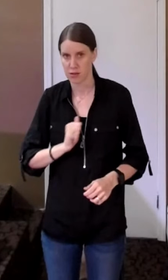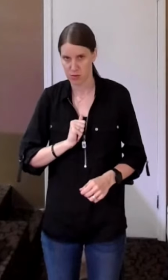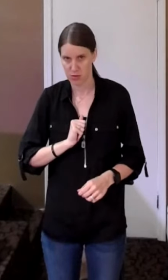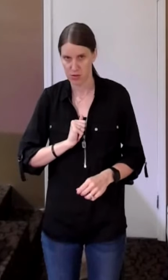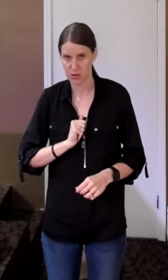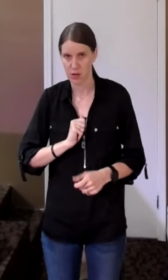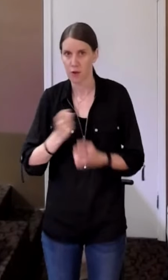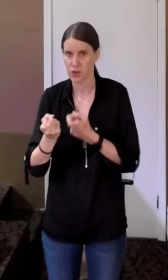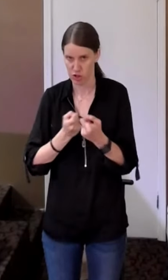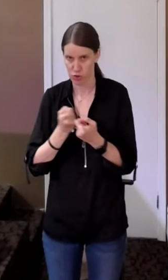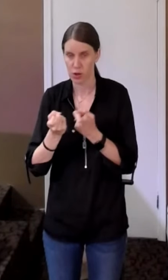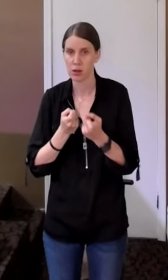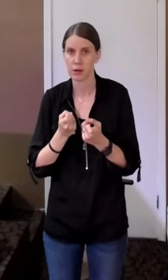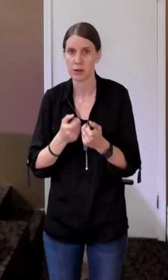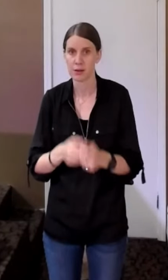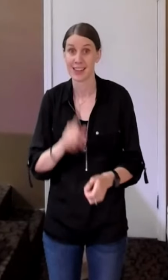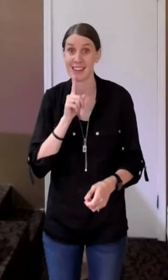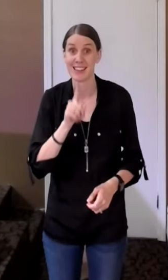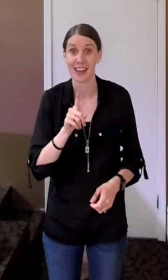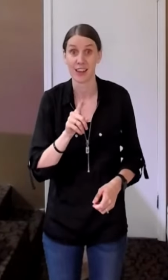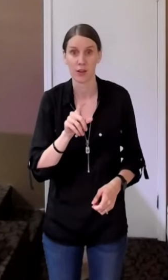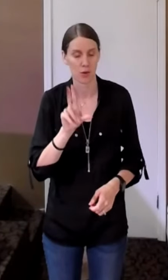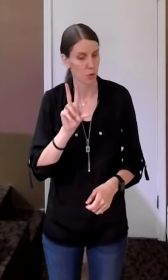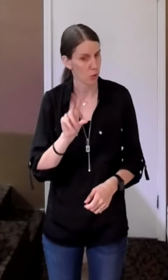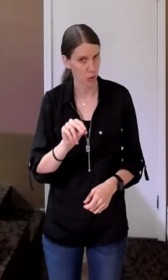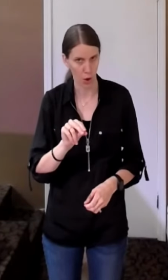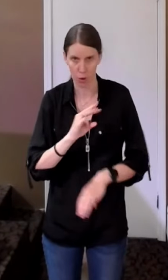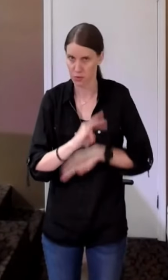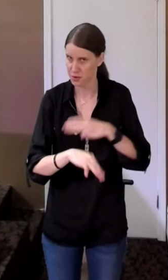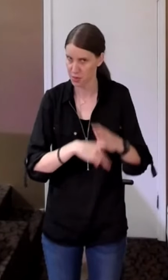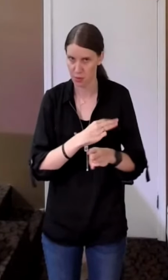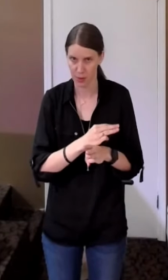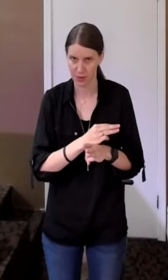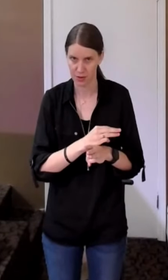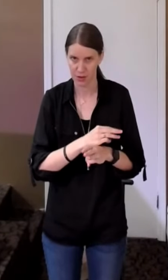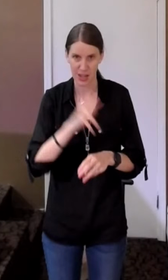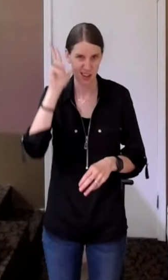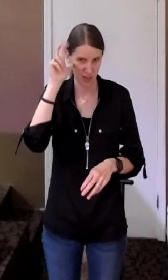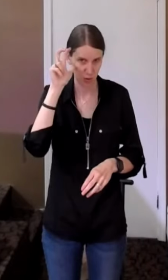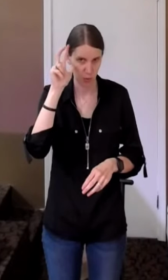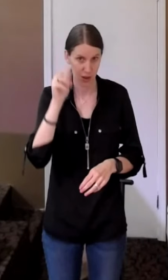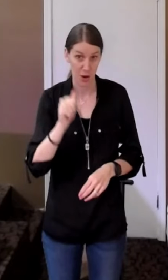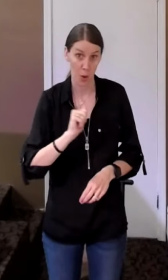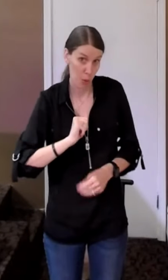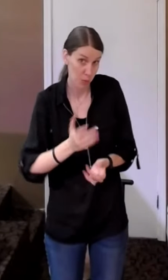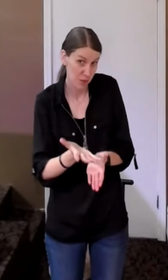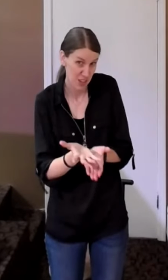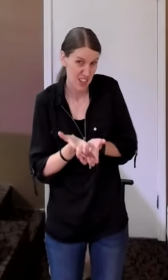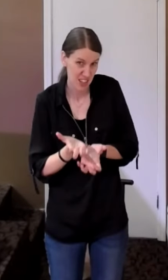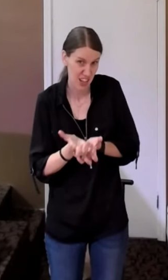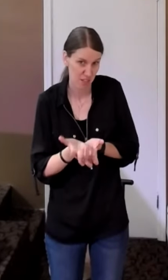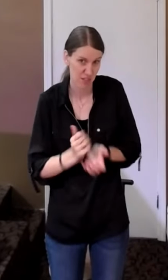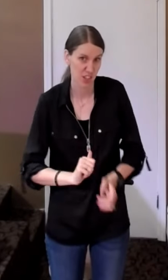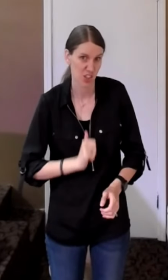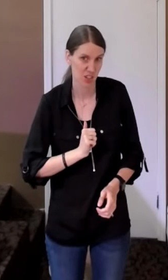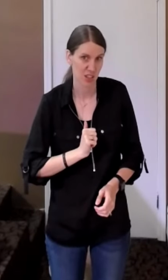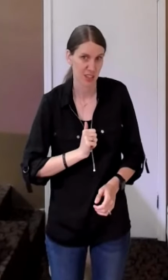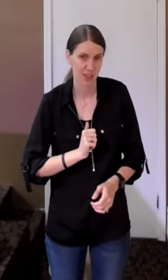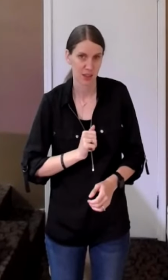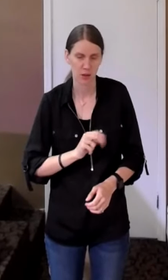self-discipline. Being able to say no to the world, and the devil, and to our own sinful self.